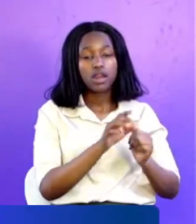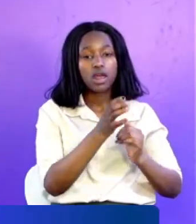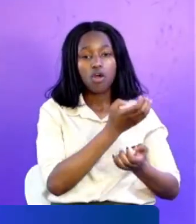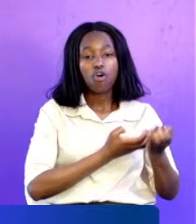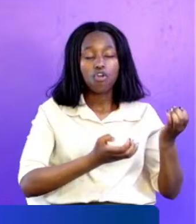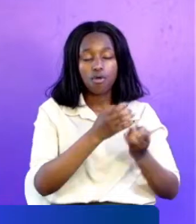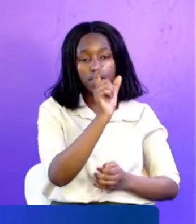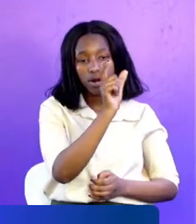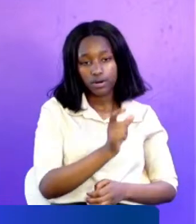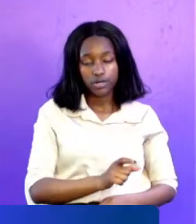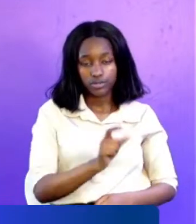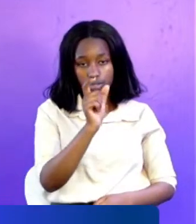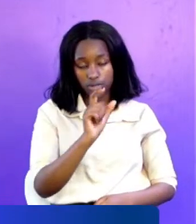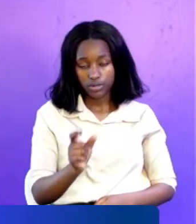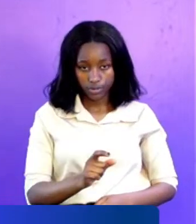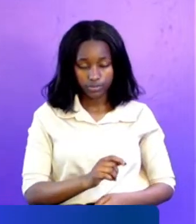a